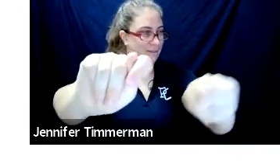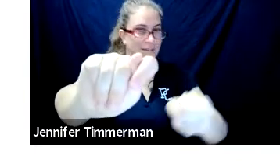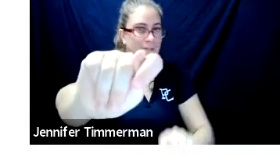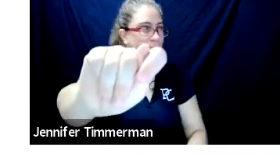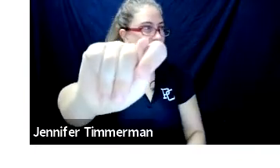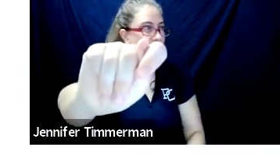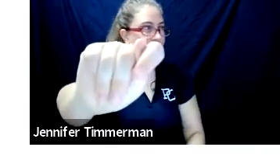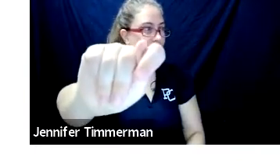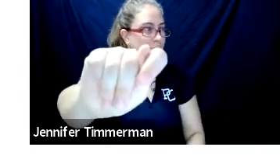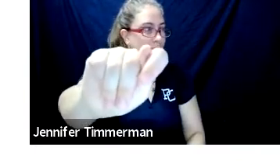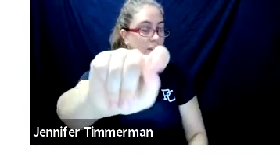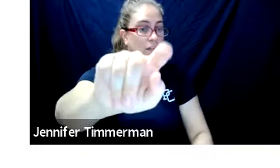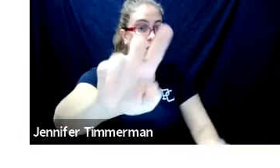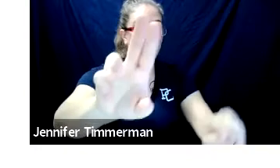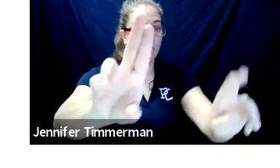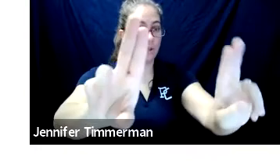job.